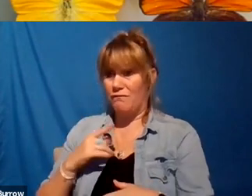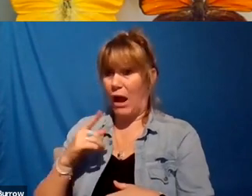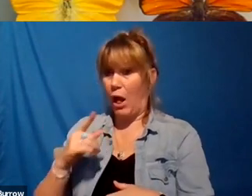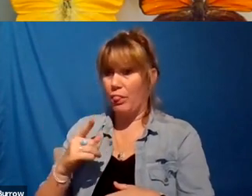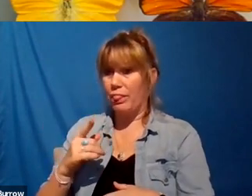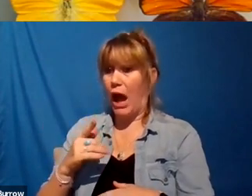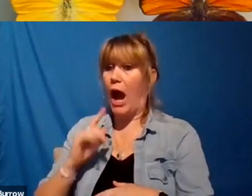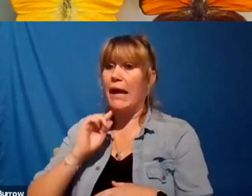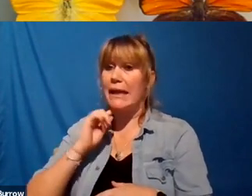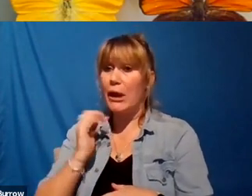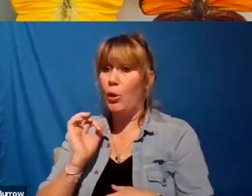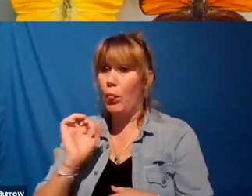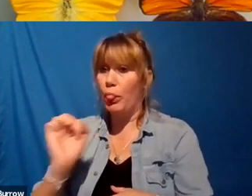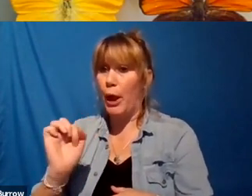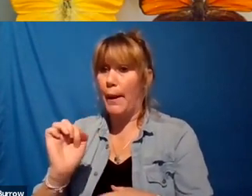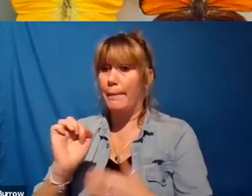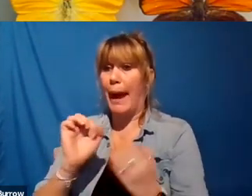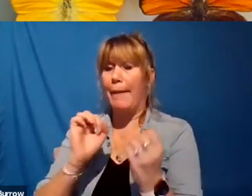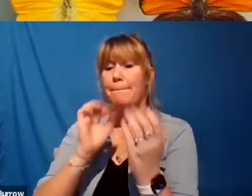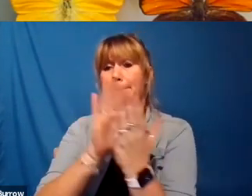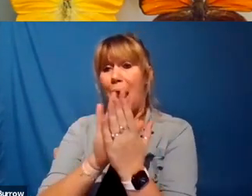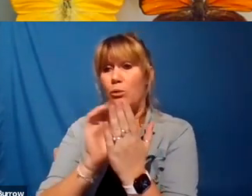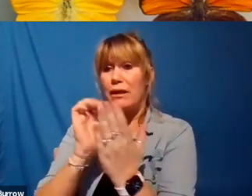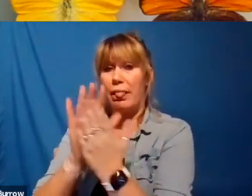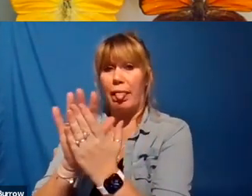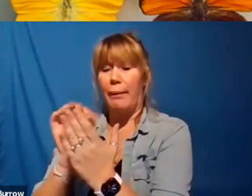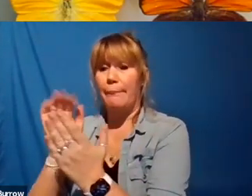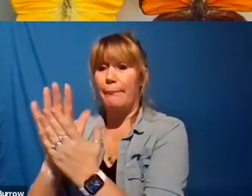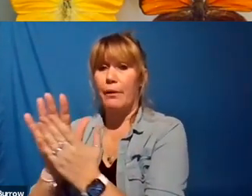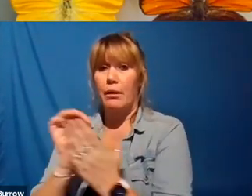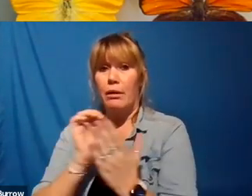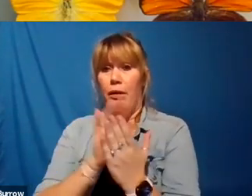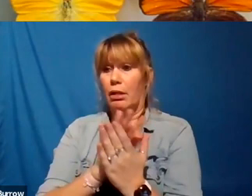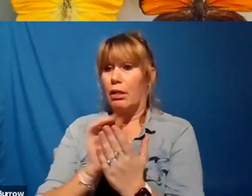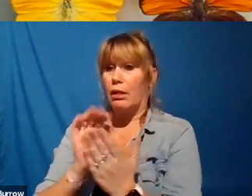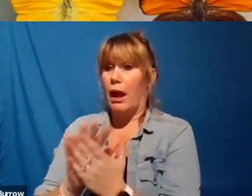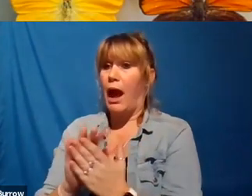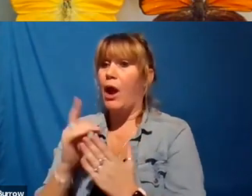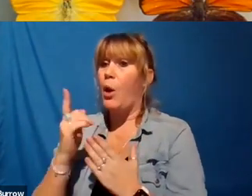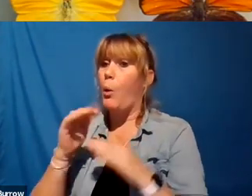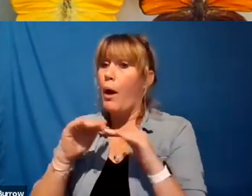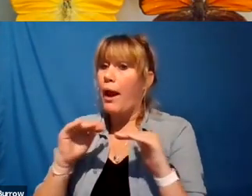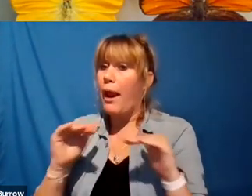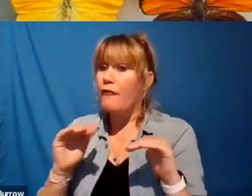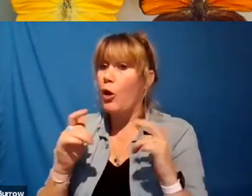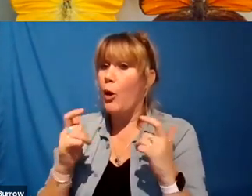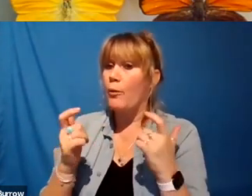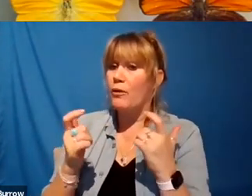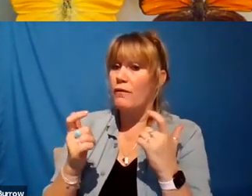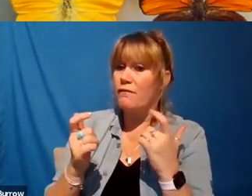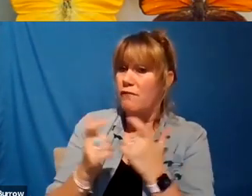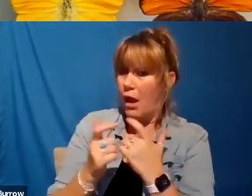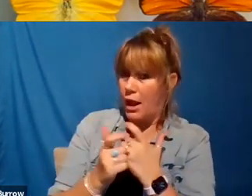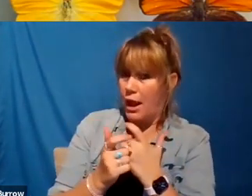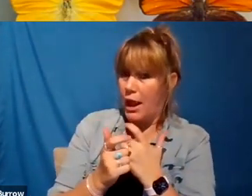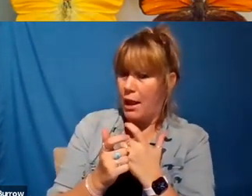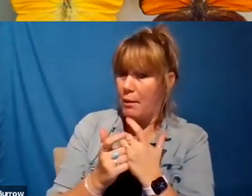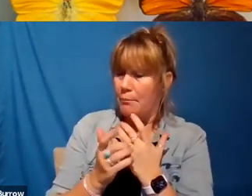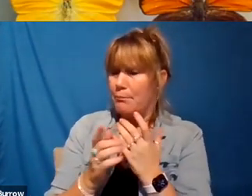them. And on one level, it was a bit funny, but it was also quite